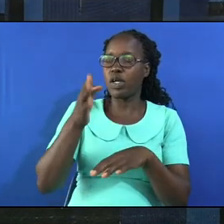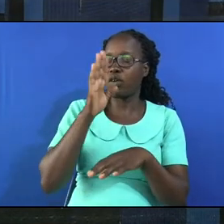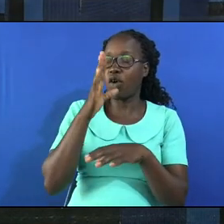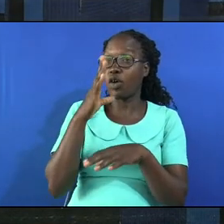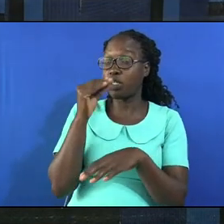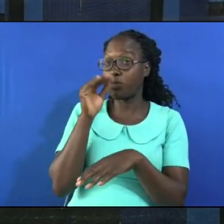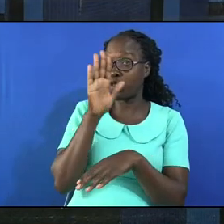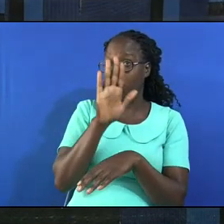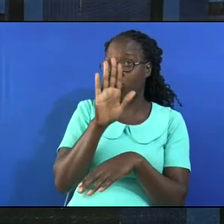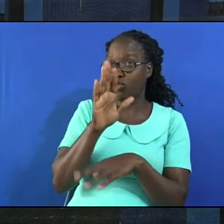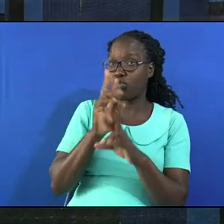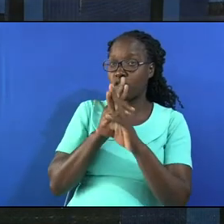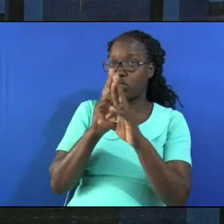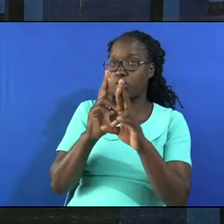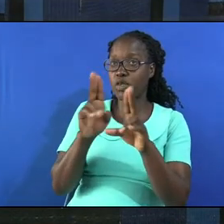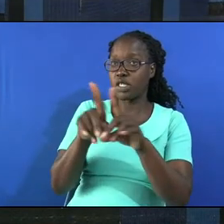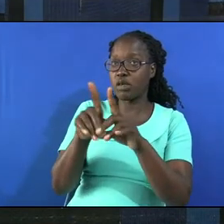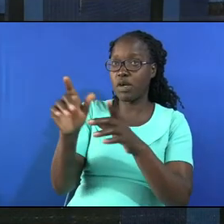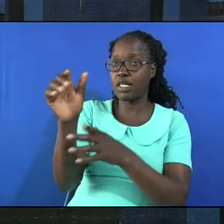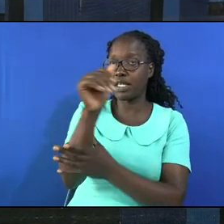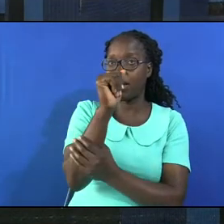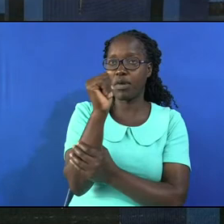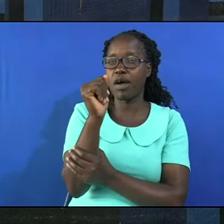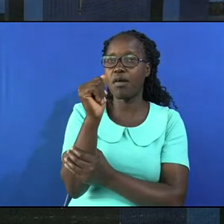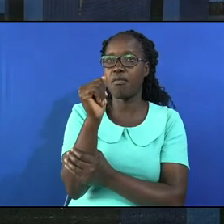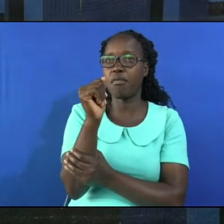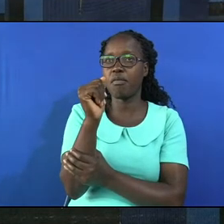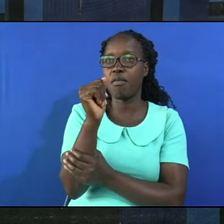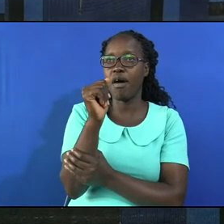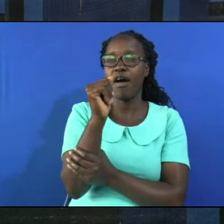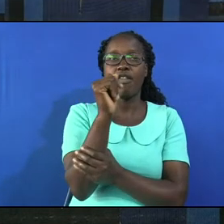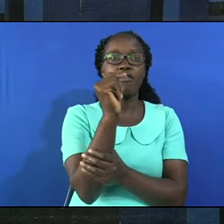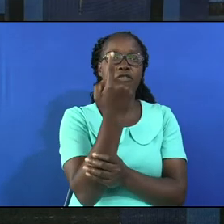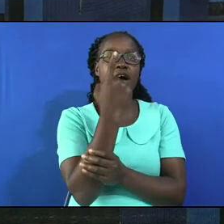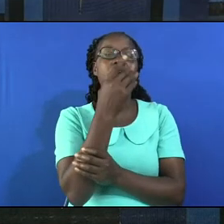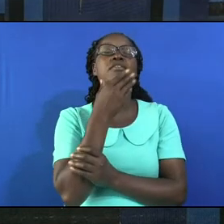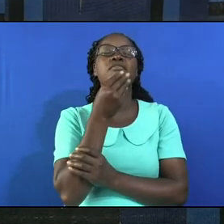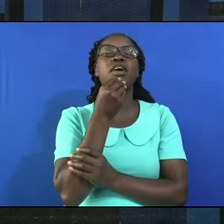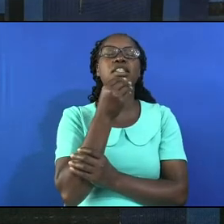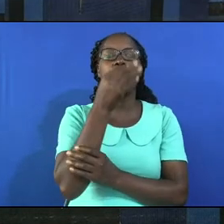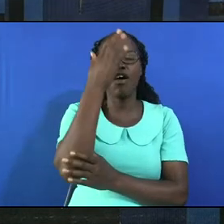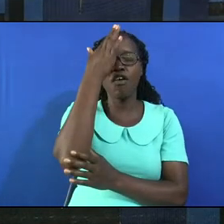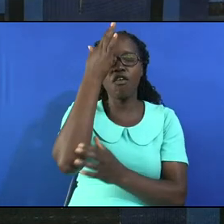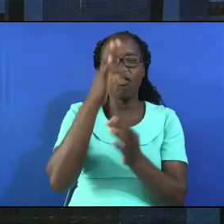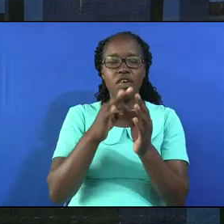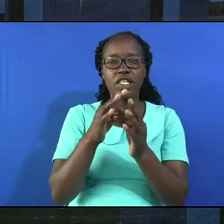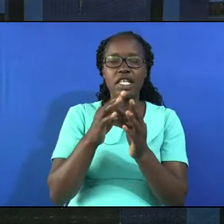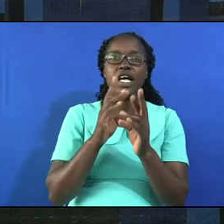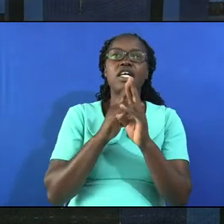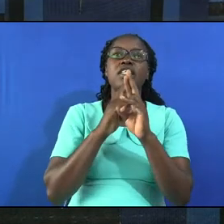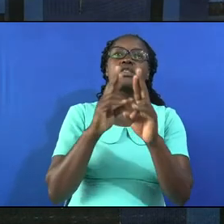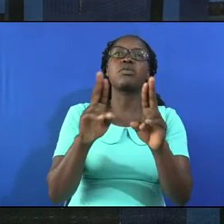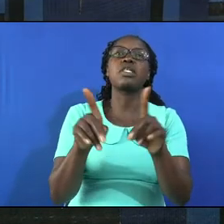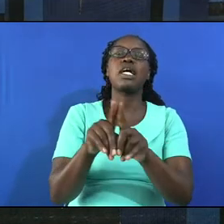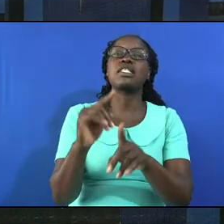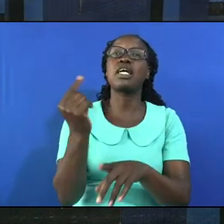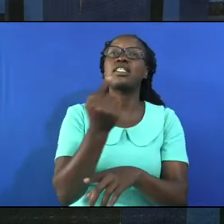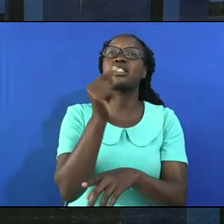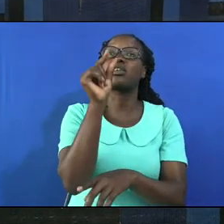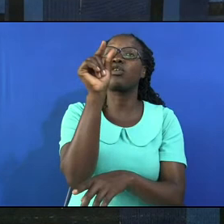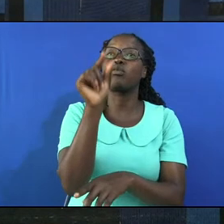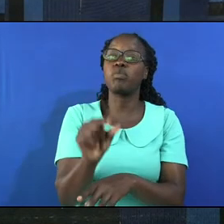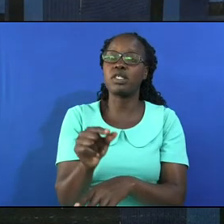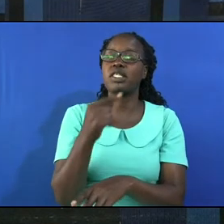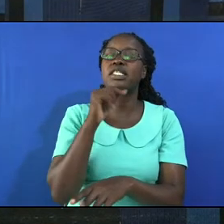speaks to you, respond like Abraham. The father of faith responded as a single person.